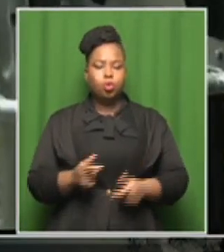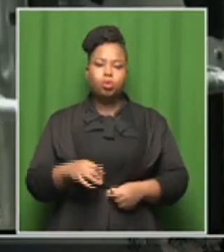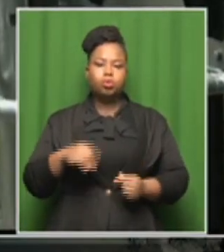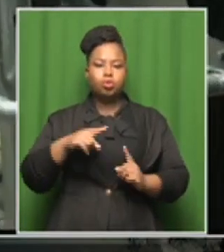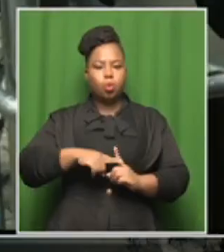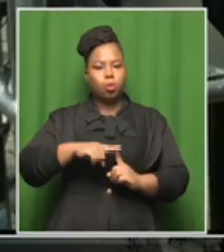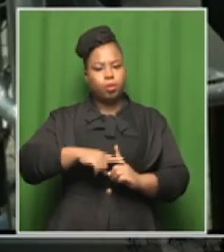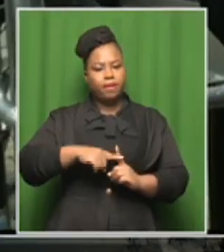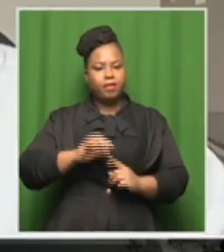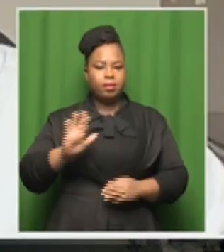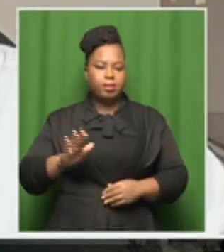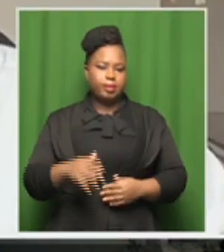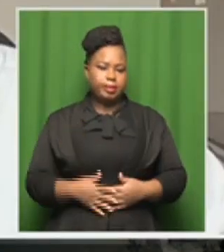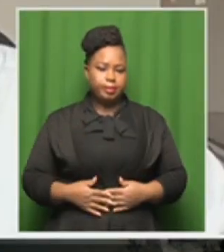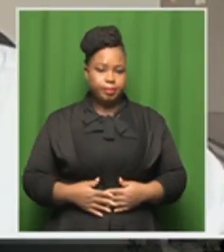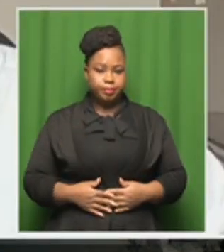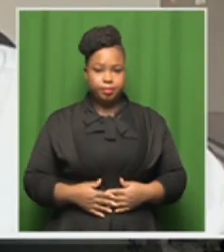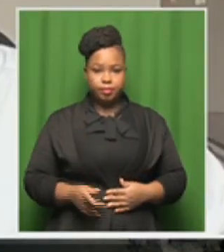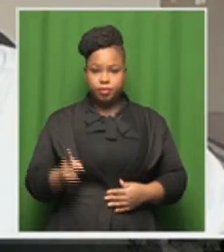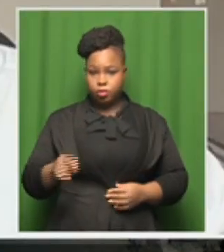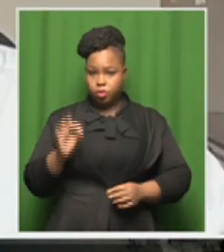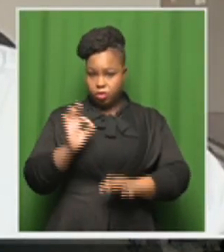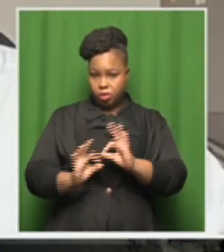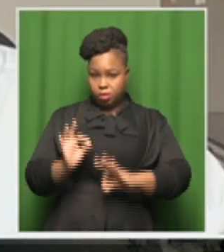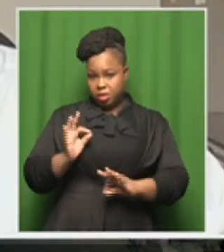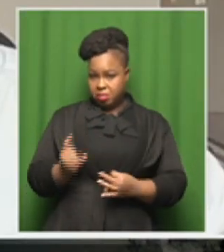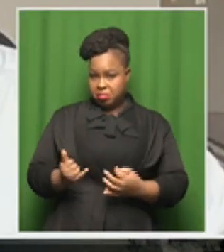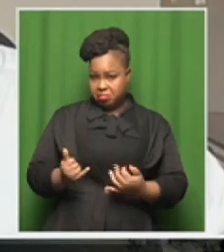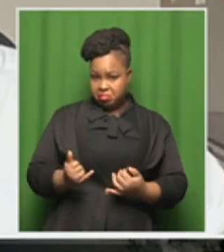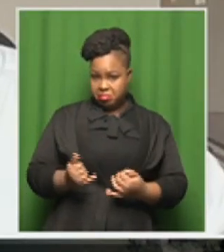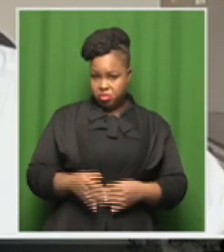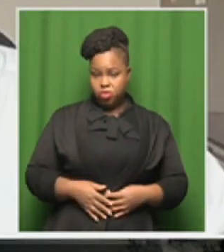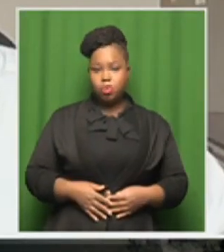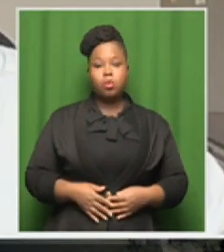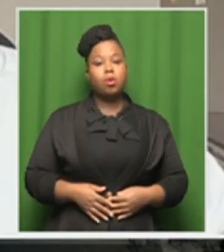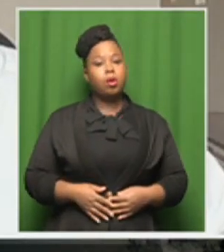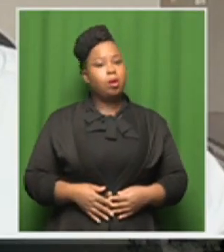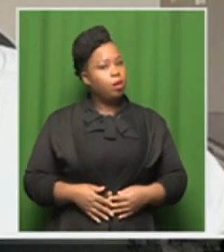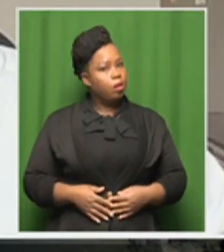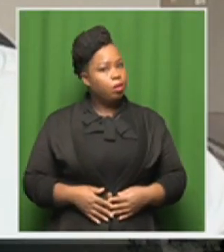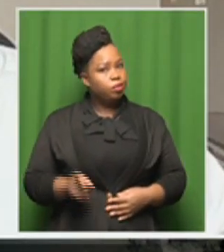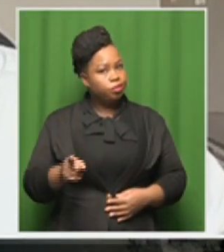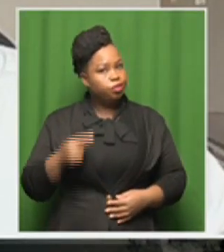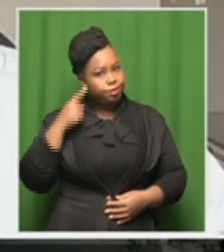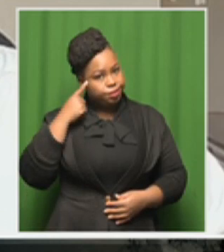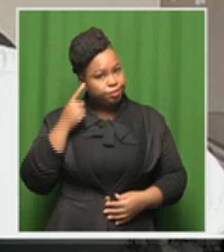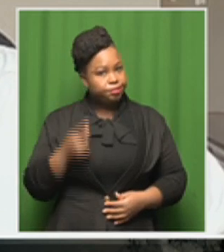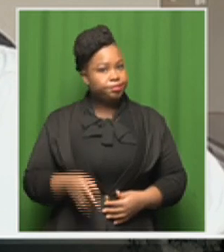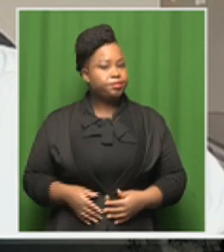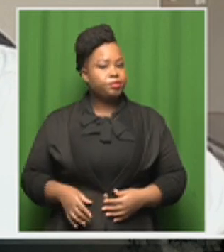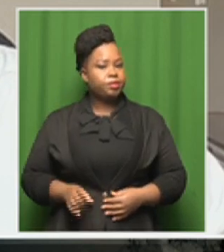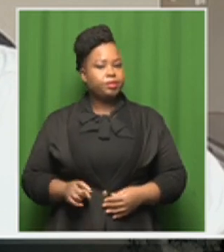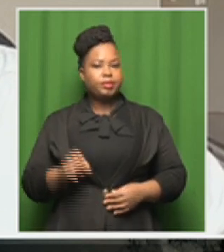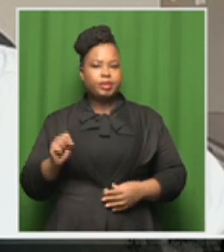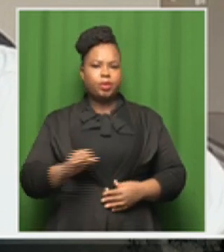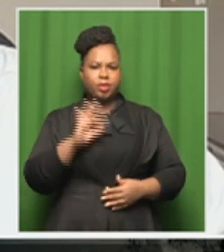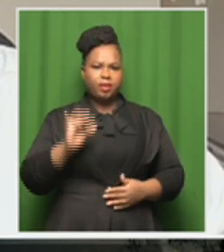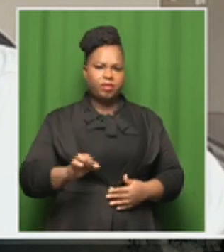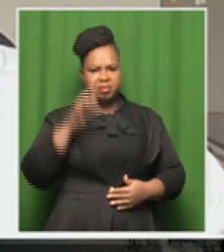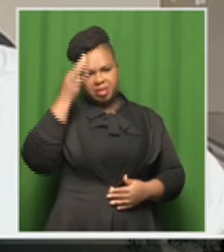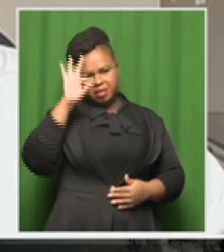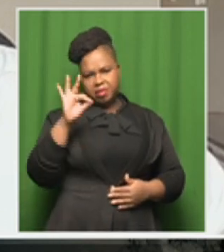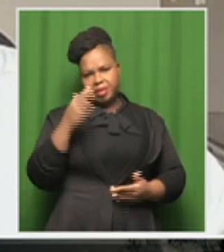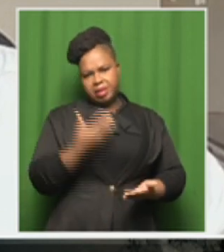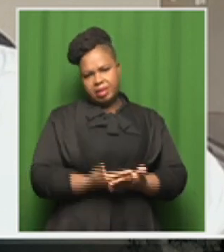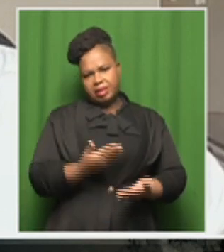levels. So from the explanation that you just gave us, Dr. Dlamini, would you then suggest that the South African government